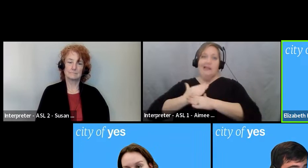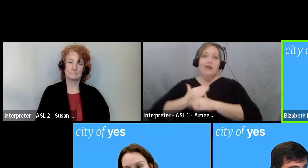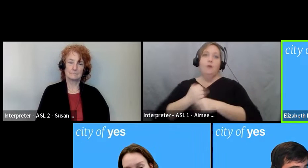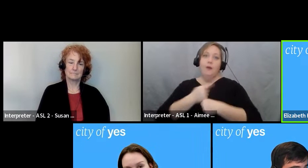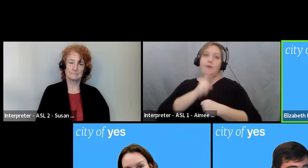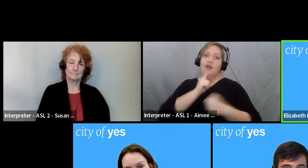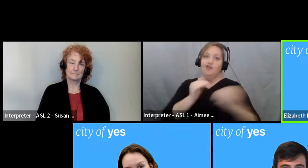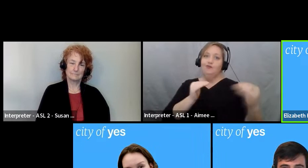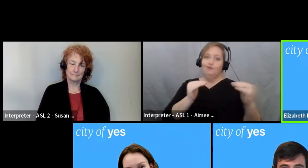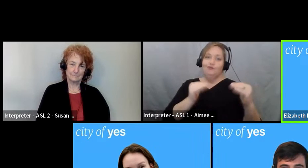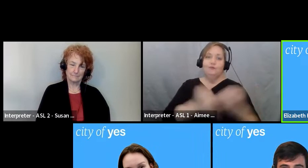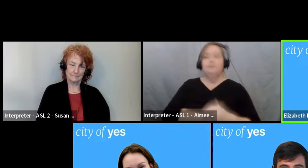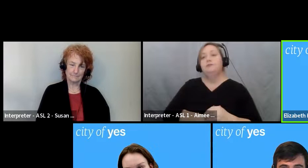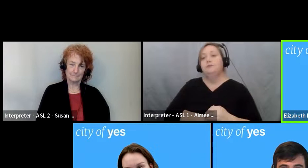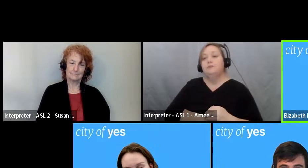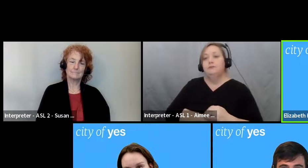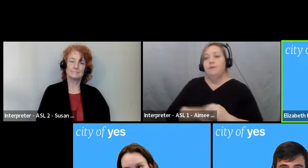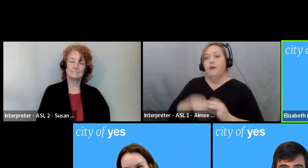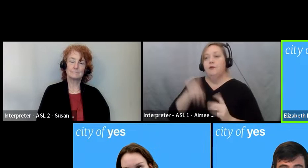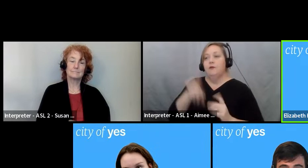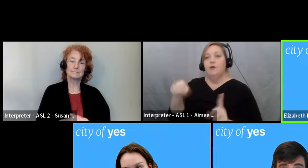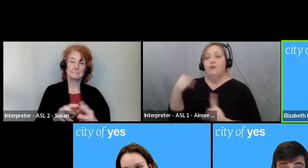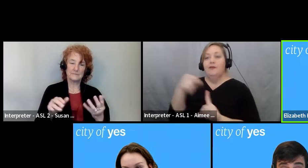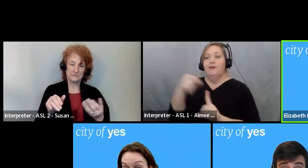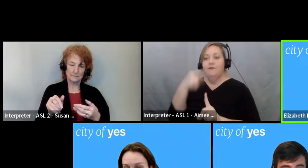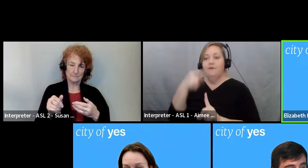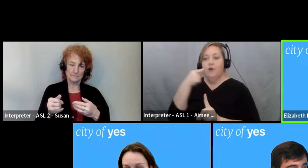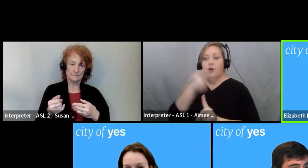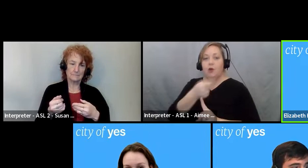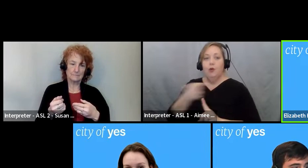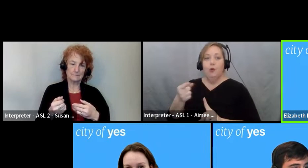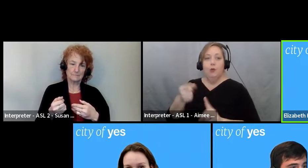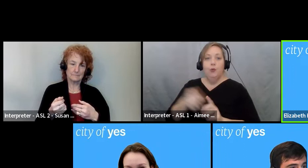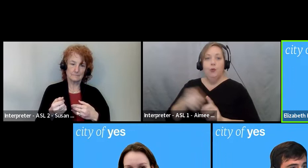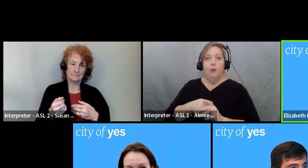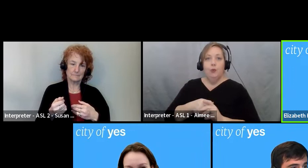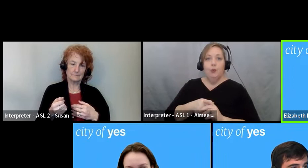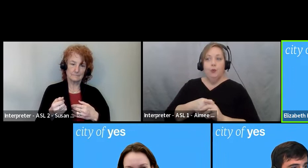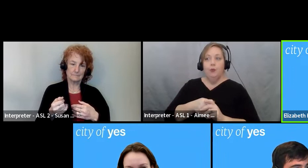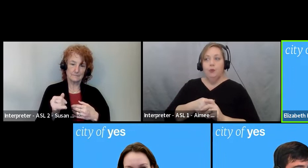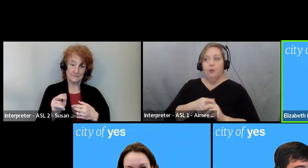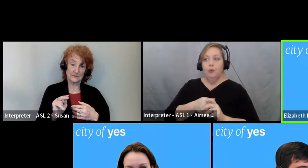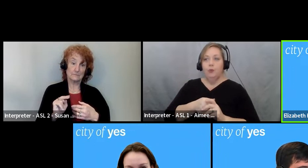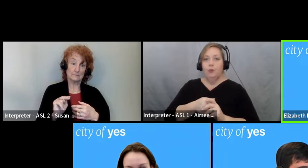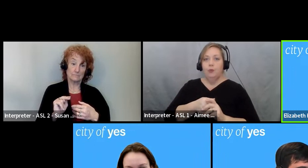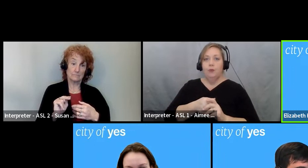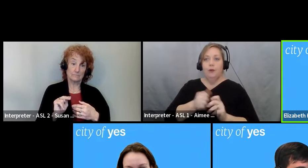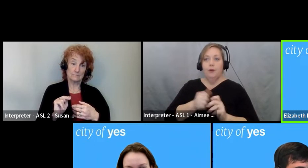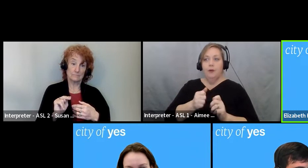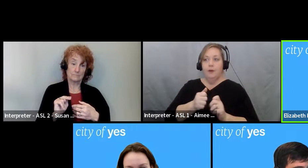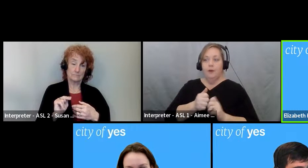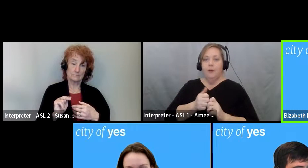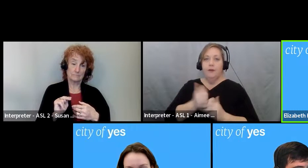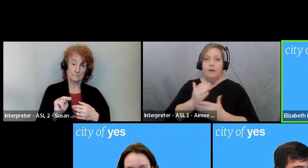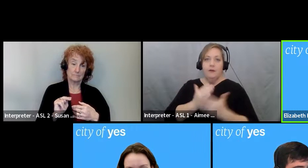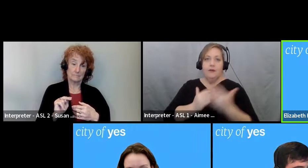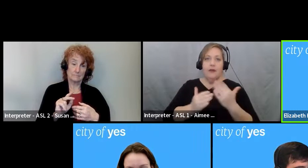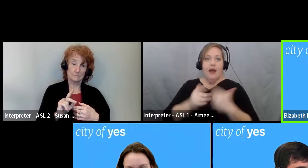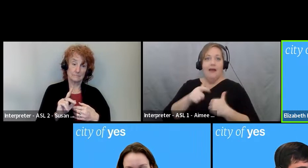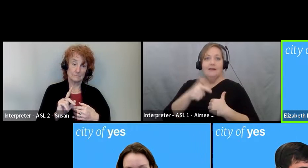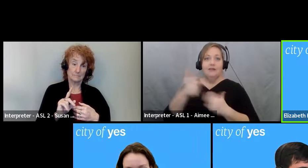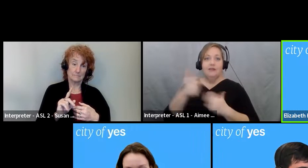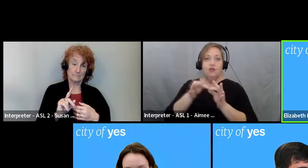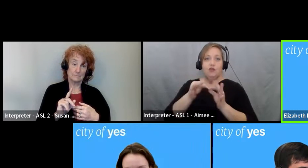So, John, there was actually a question specifically for you, kind of along those parking lines. Can you talk a little